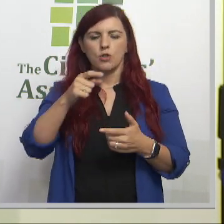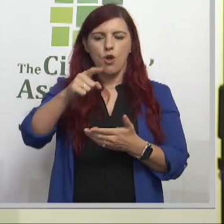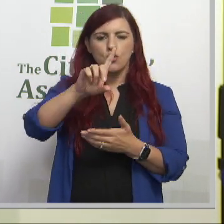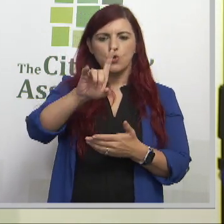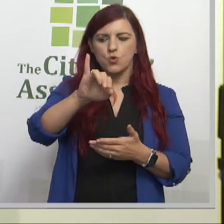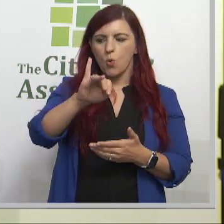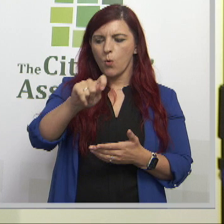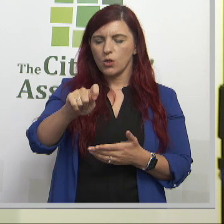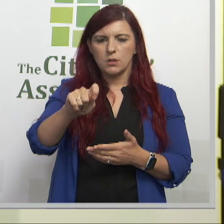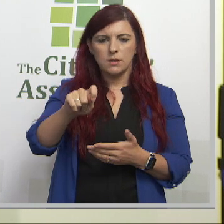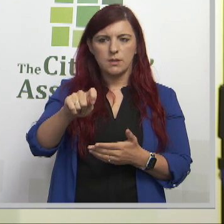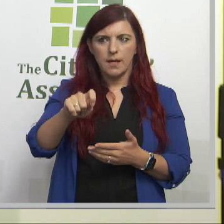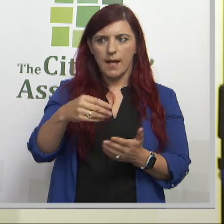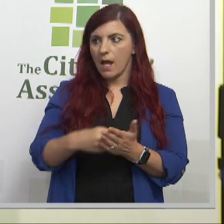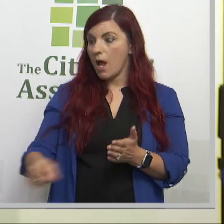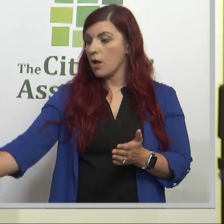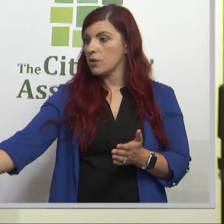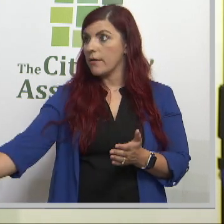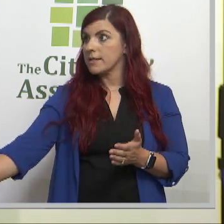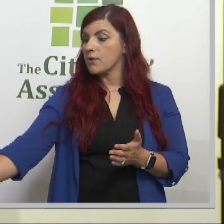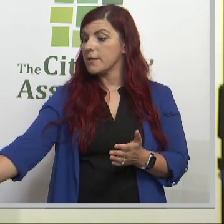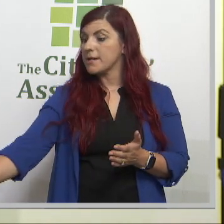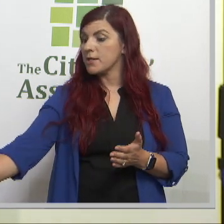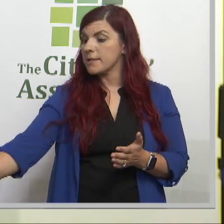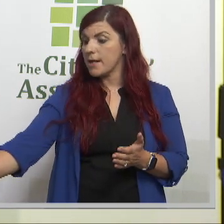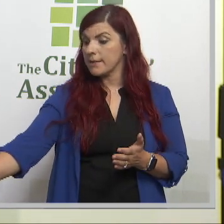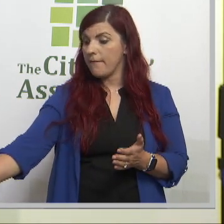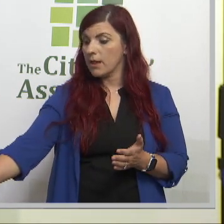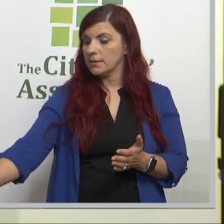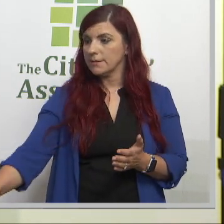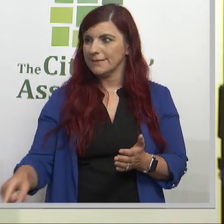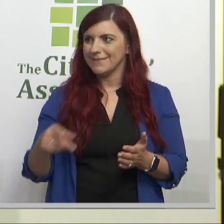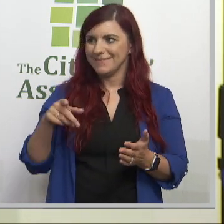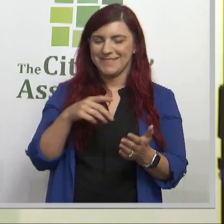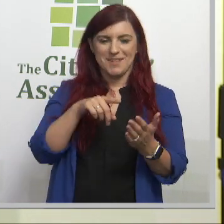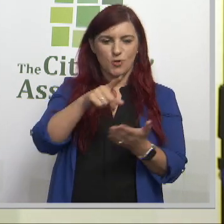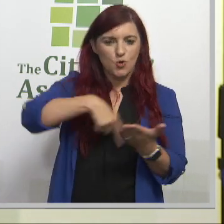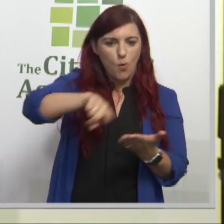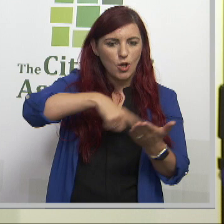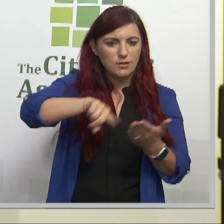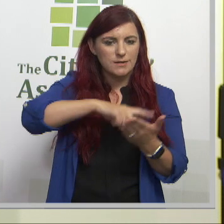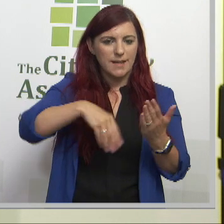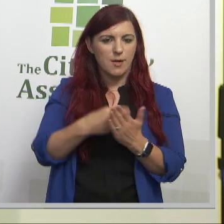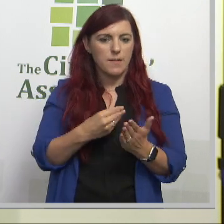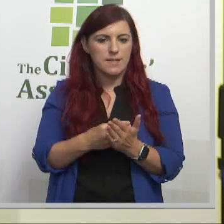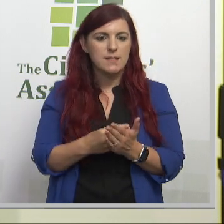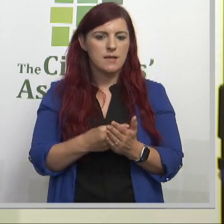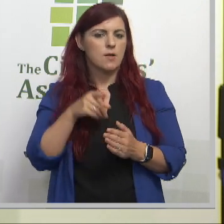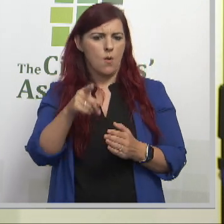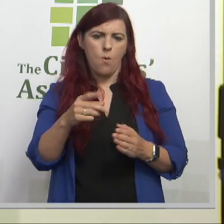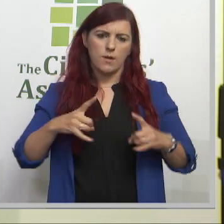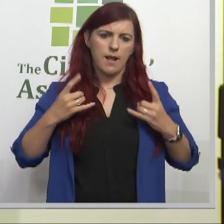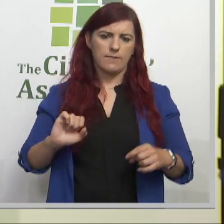way, perhaps, of thinking about fiscal responsibilities in the economy. We are delighted to have two